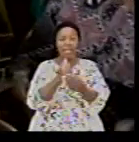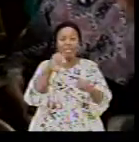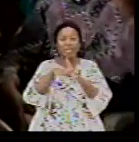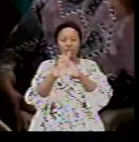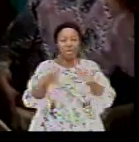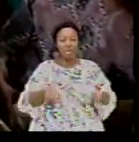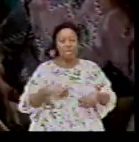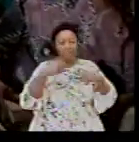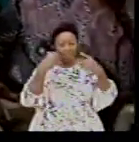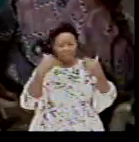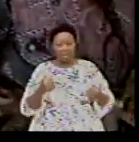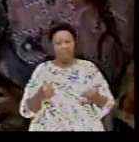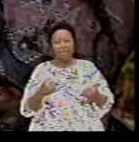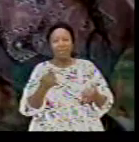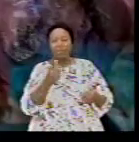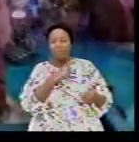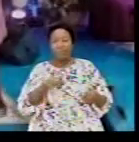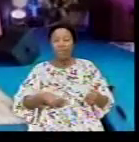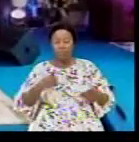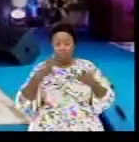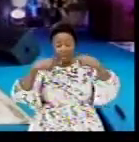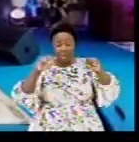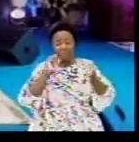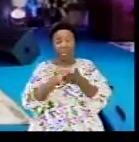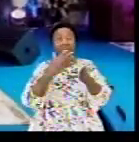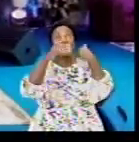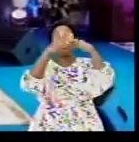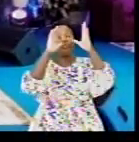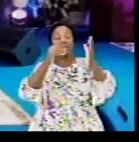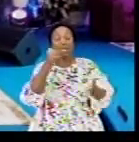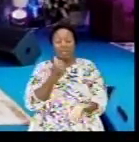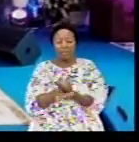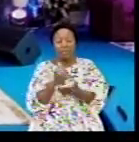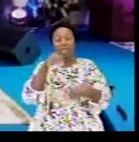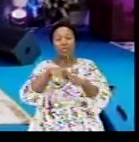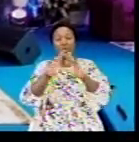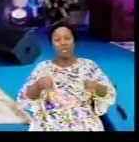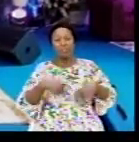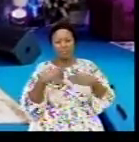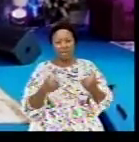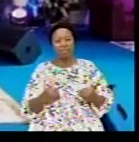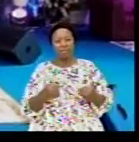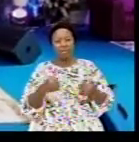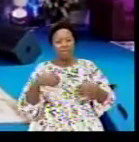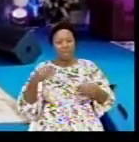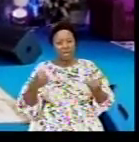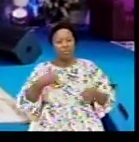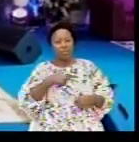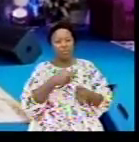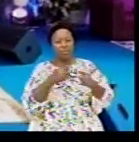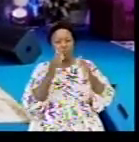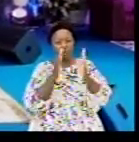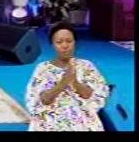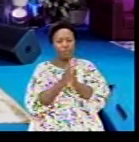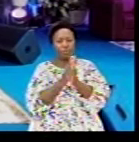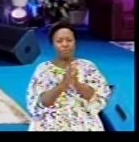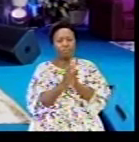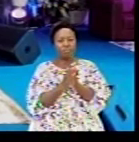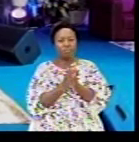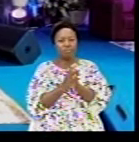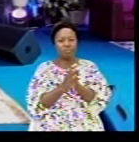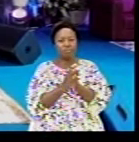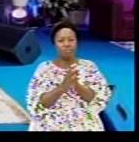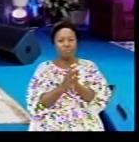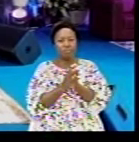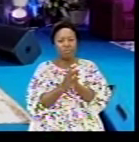now. Heads bowed and eyes closed. Heads bowed